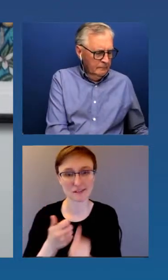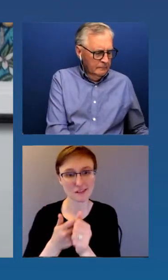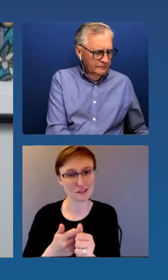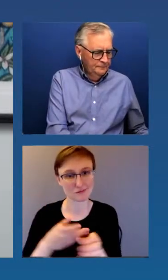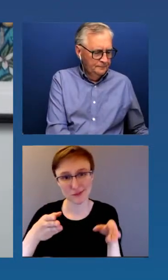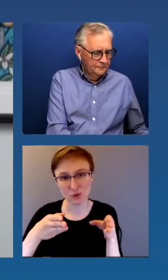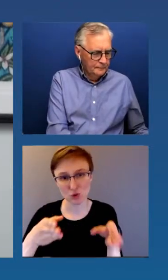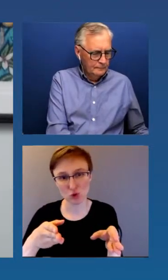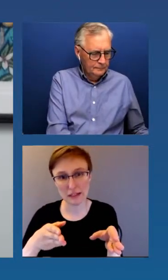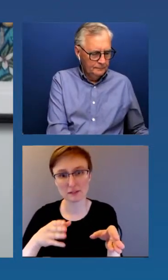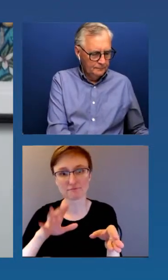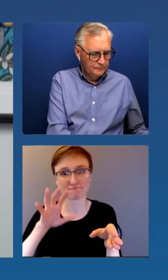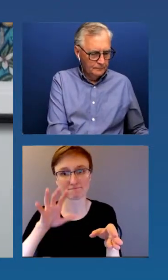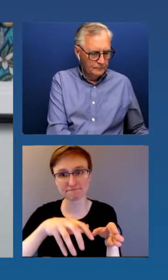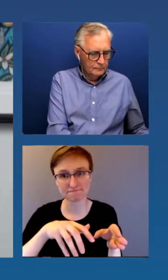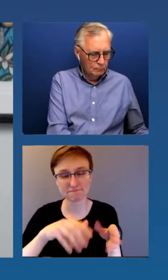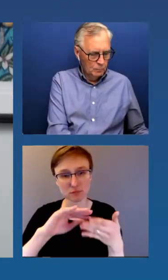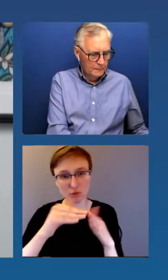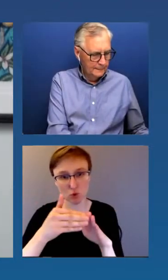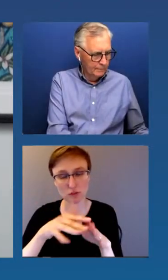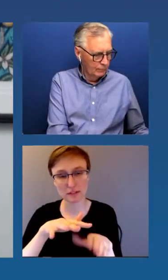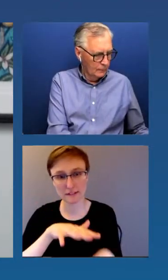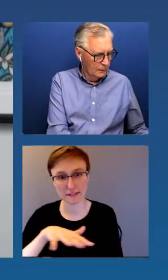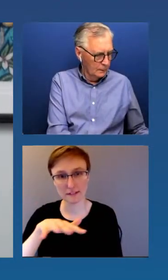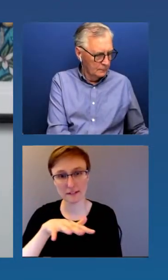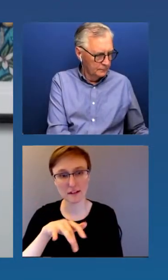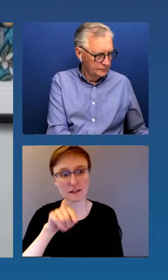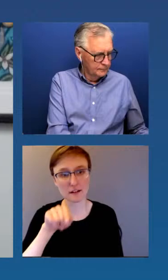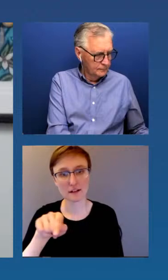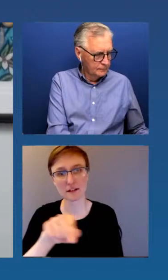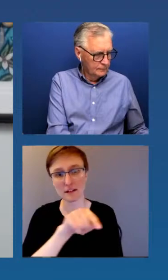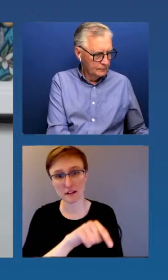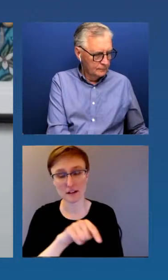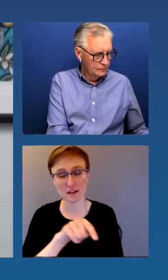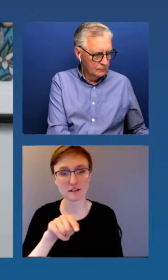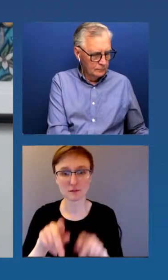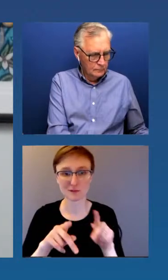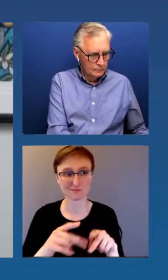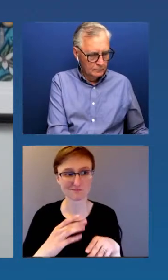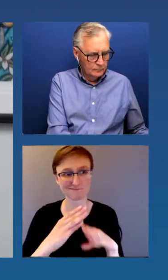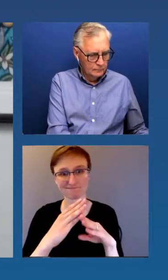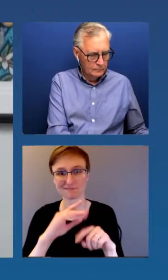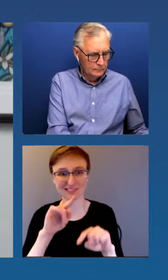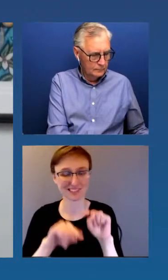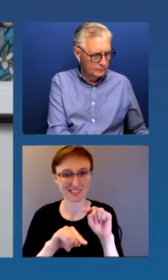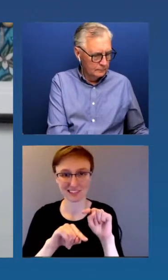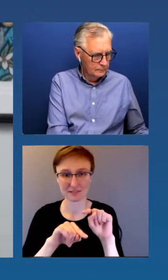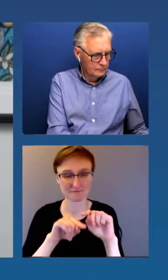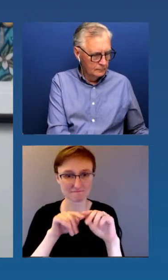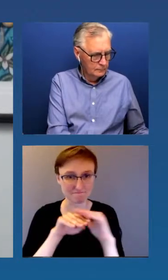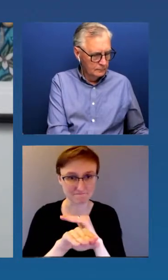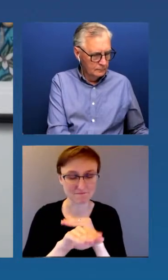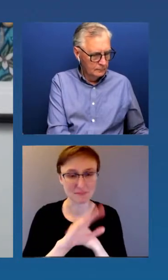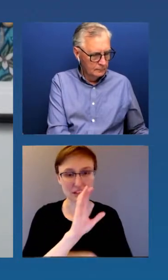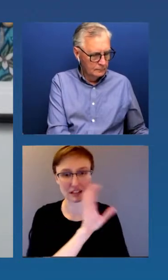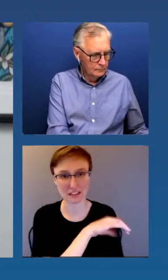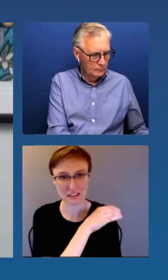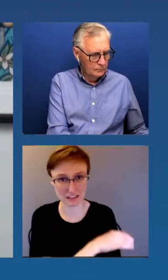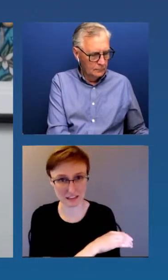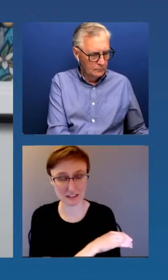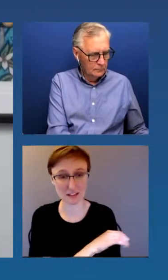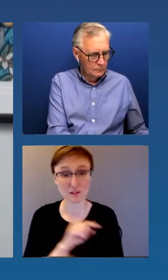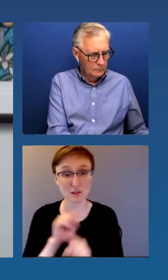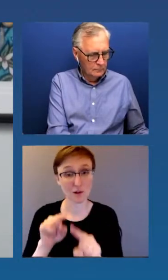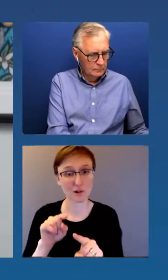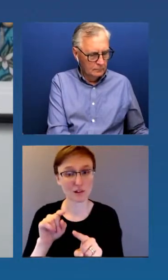into these neighborhoods where people have barriers to go to a clinic or something like that, where you're in a place where people are already congregating, like in